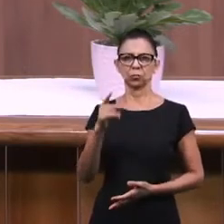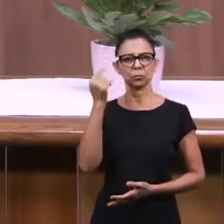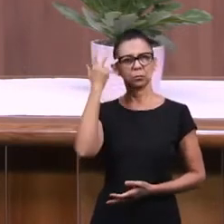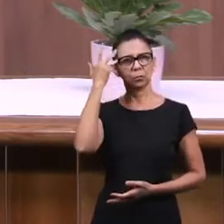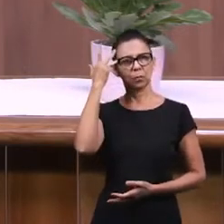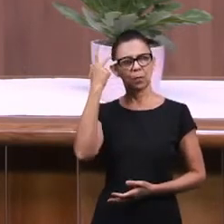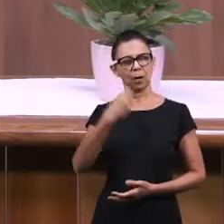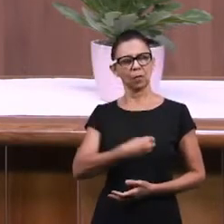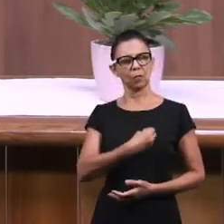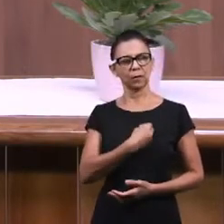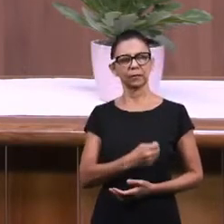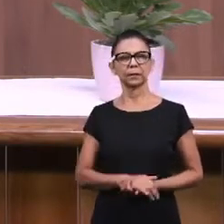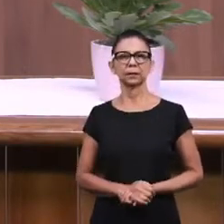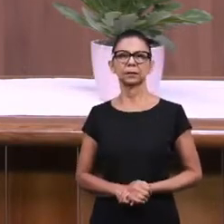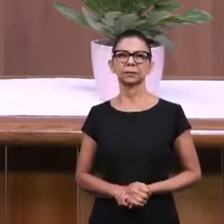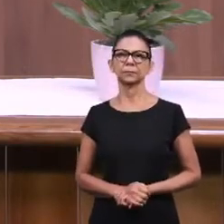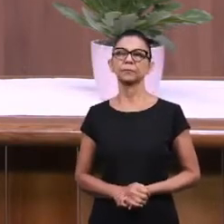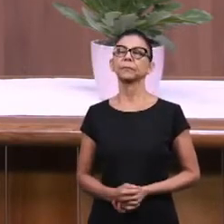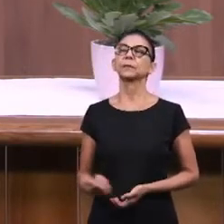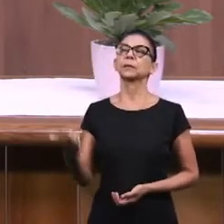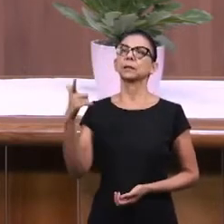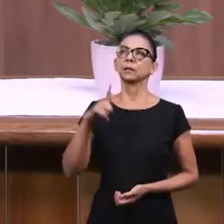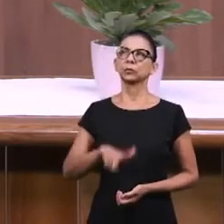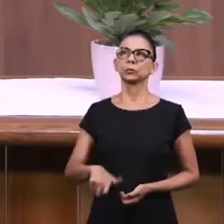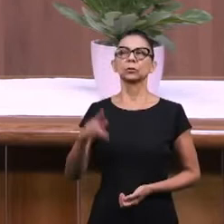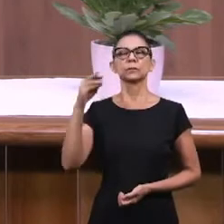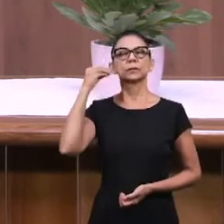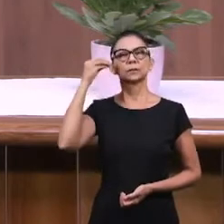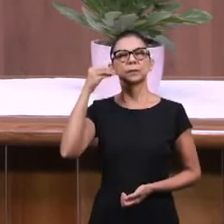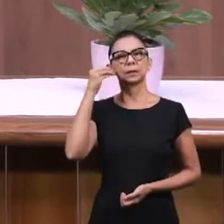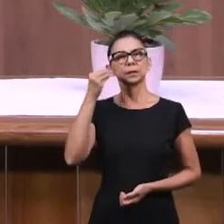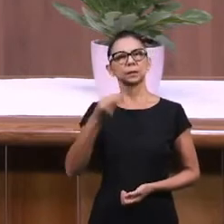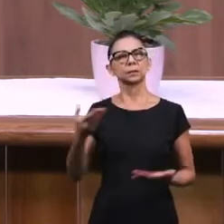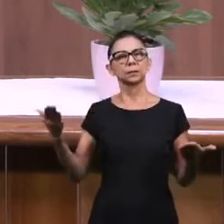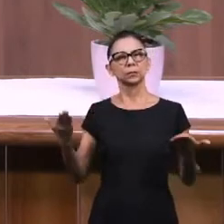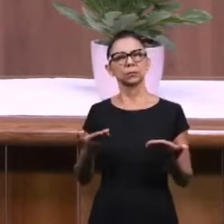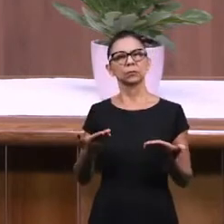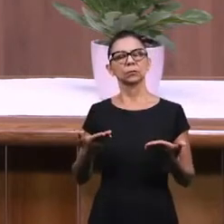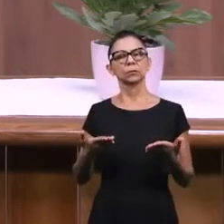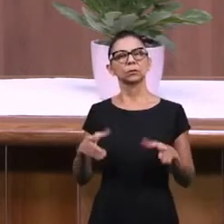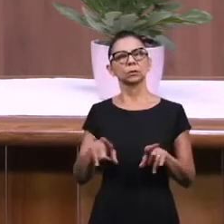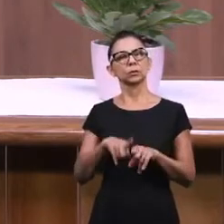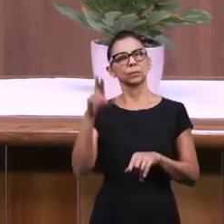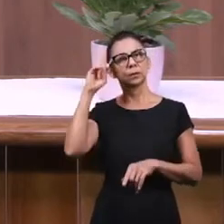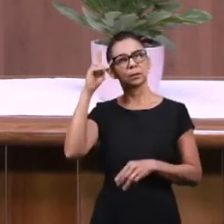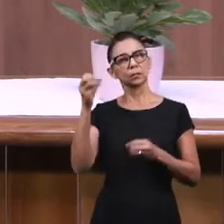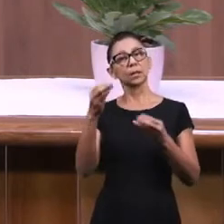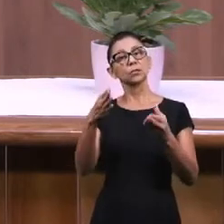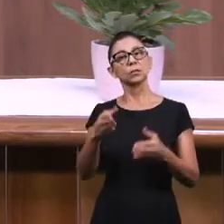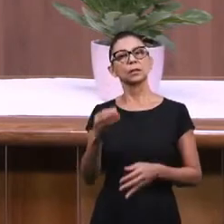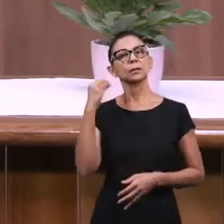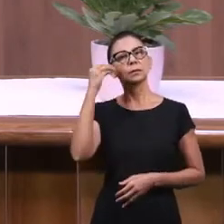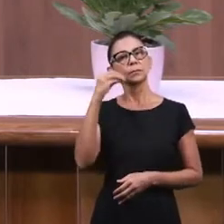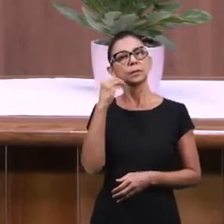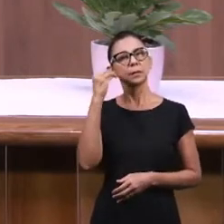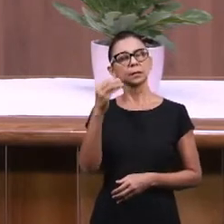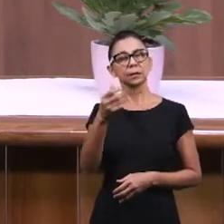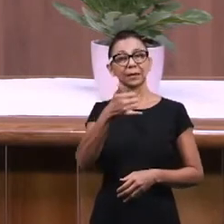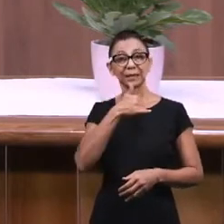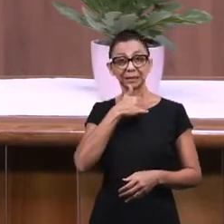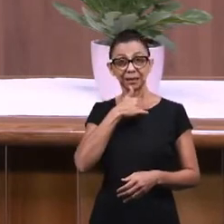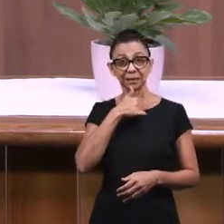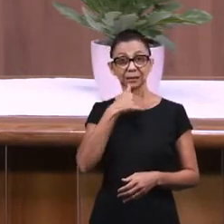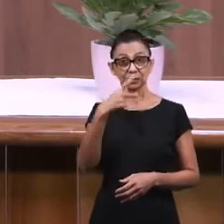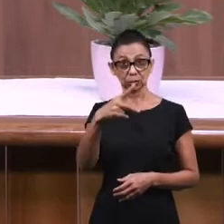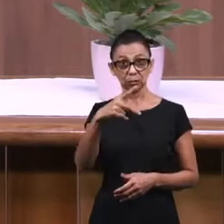with one more experience. What the Lord wants to give you tonight is a new experience. Your sadness shall be